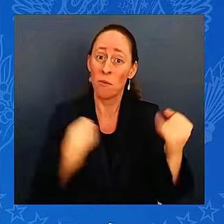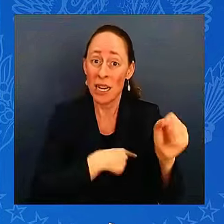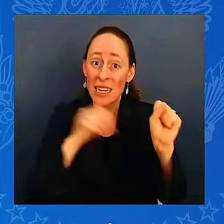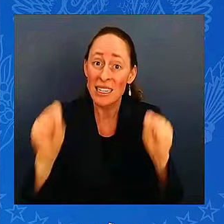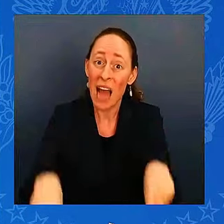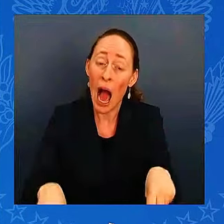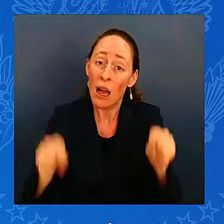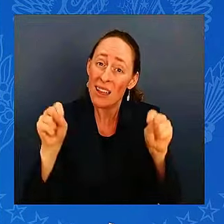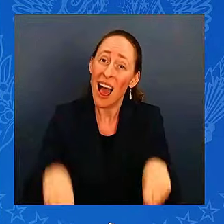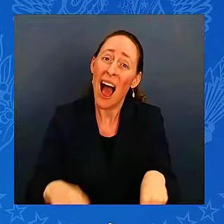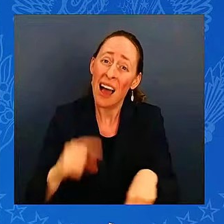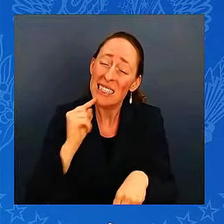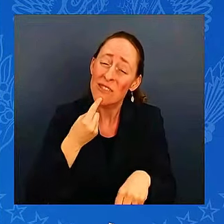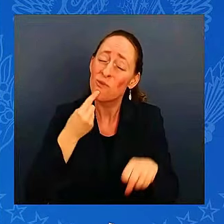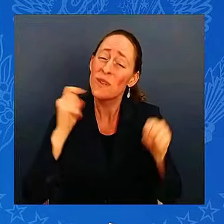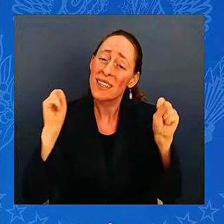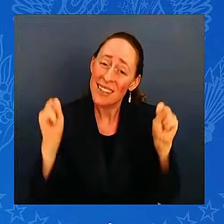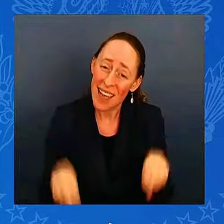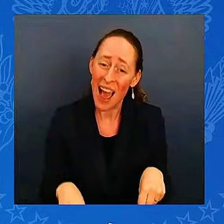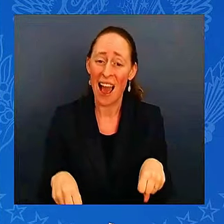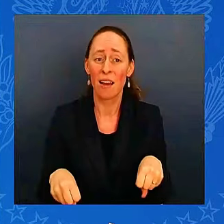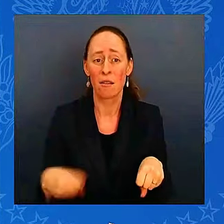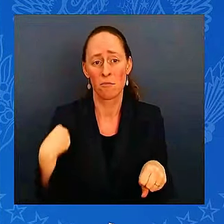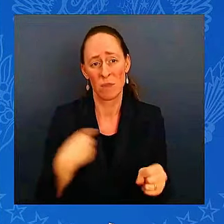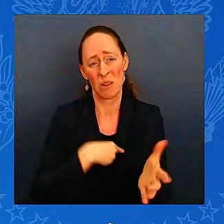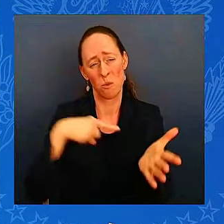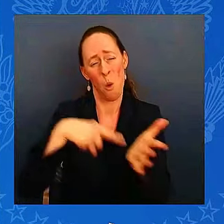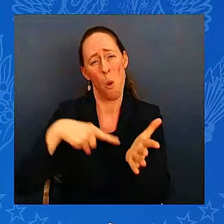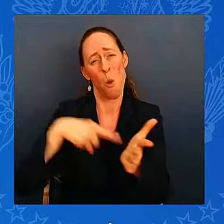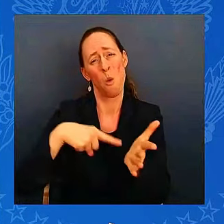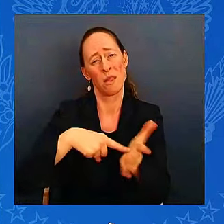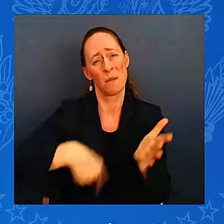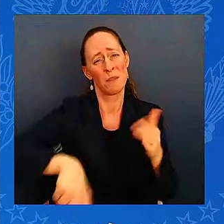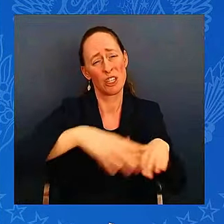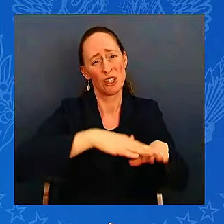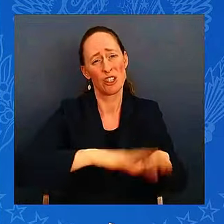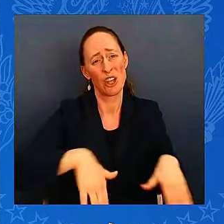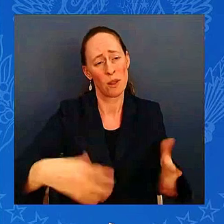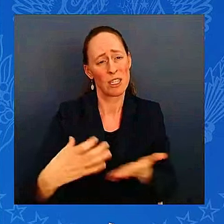owe it to our children. And quite frankly, we owe it to lead the world.